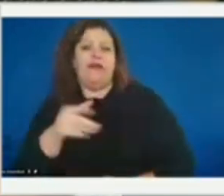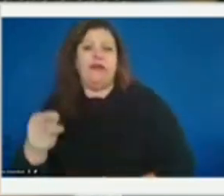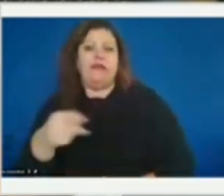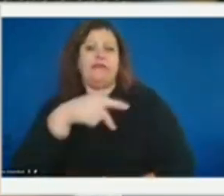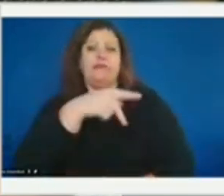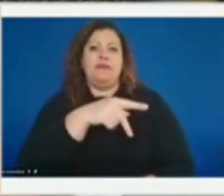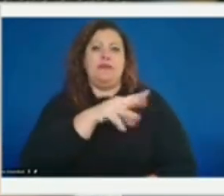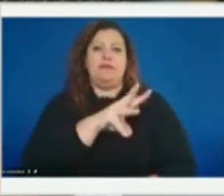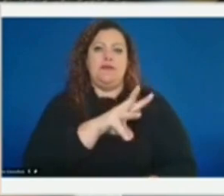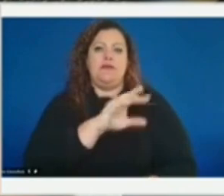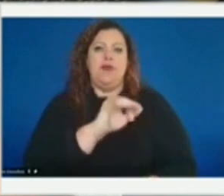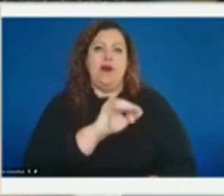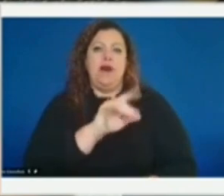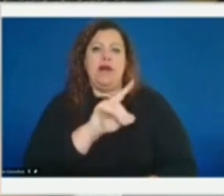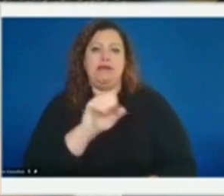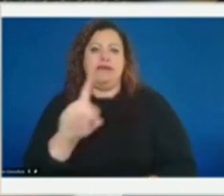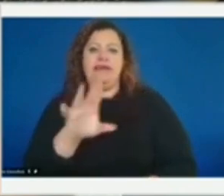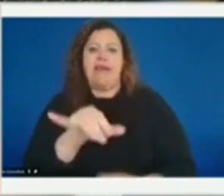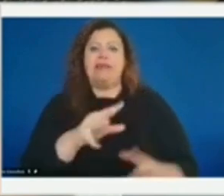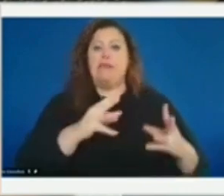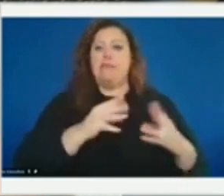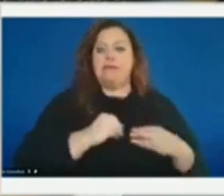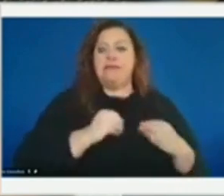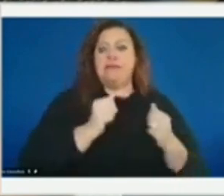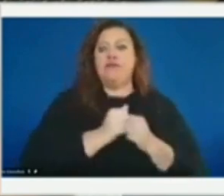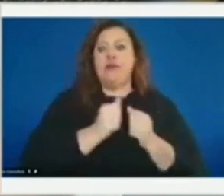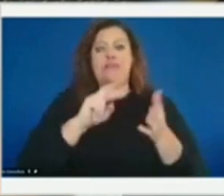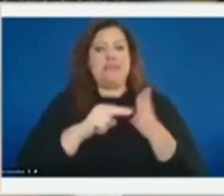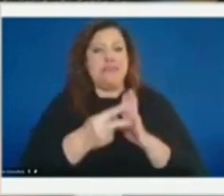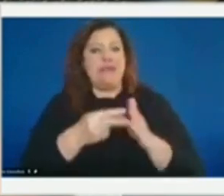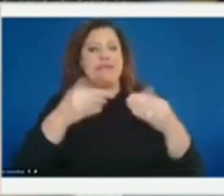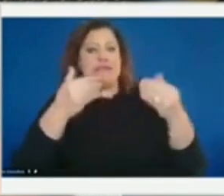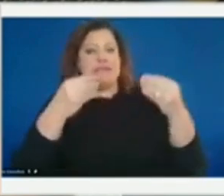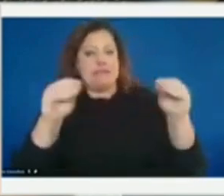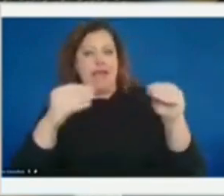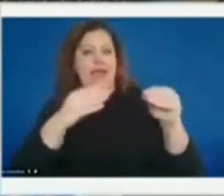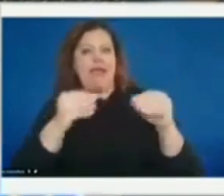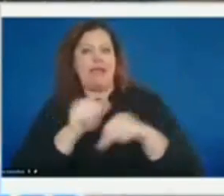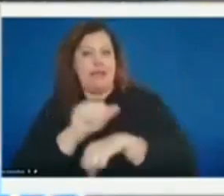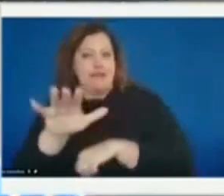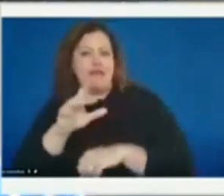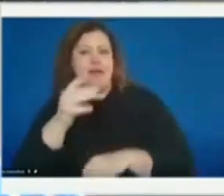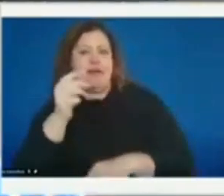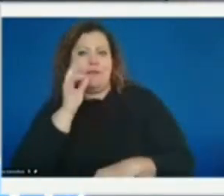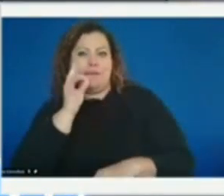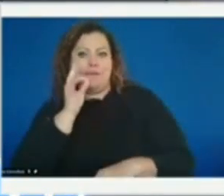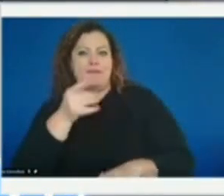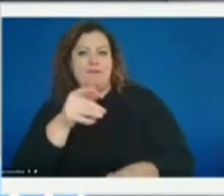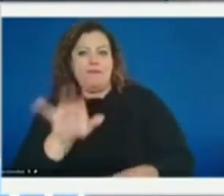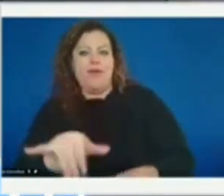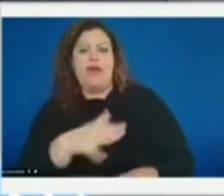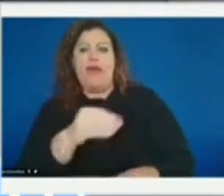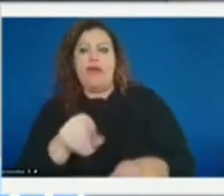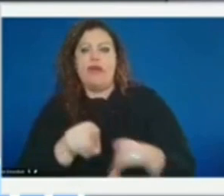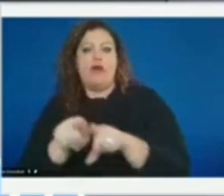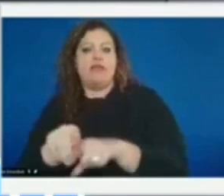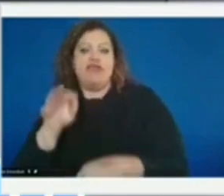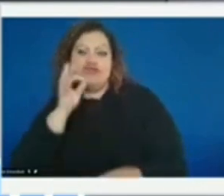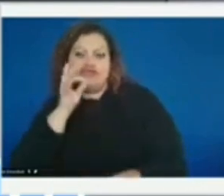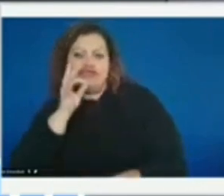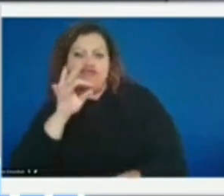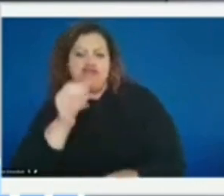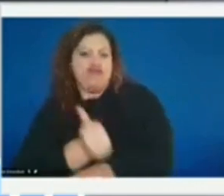is possession with intent to sell and deliver marijuana, and also drug paraphernalia. You know, by disrupting the flow of drugs and